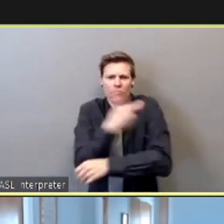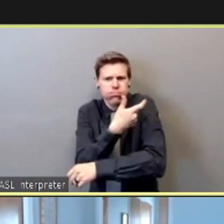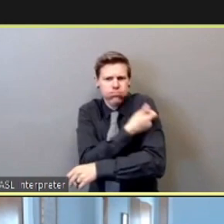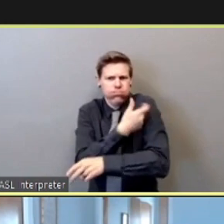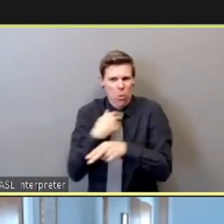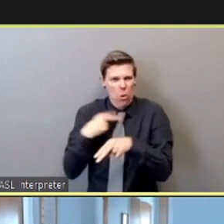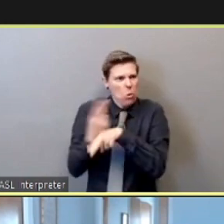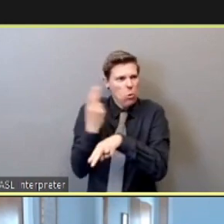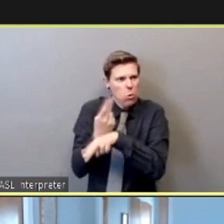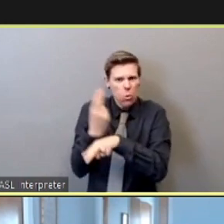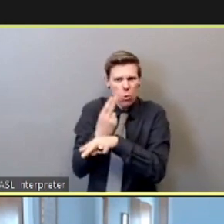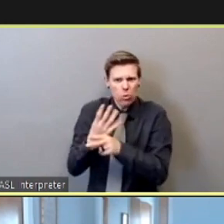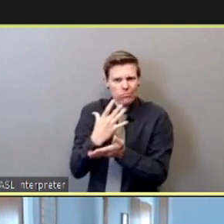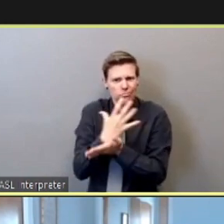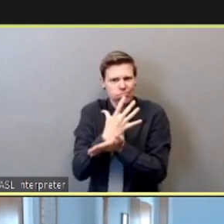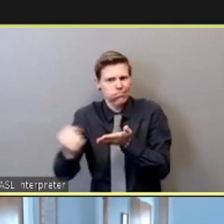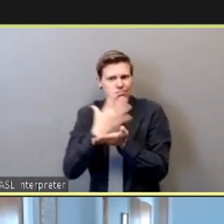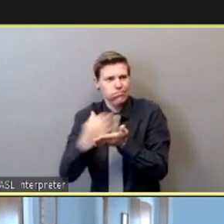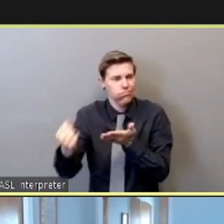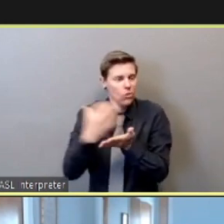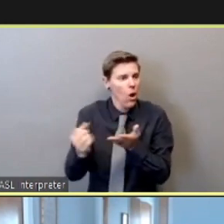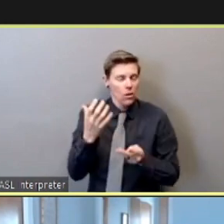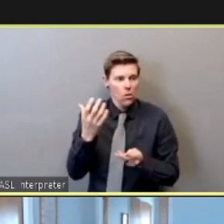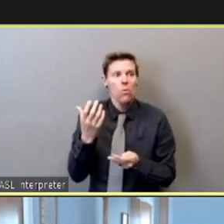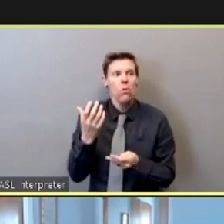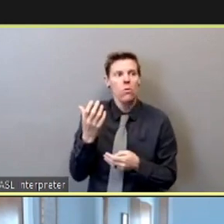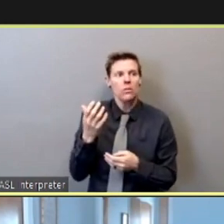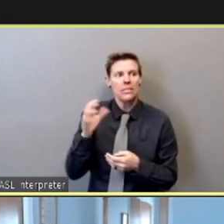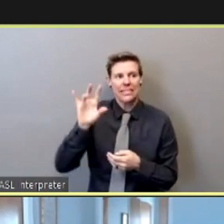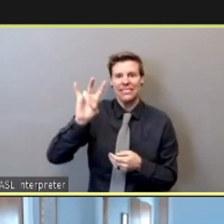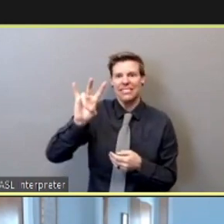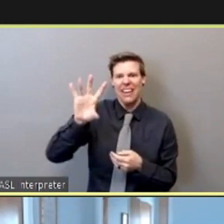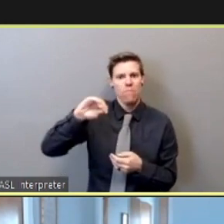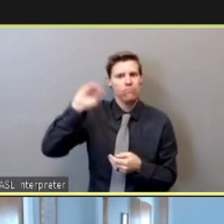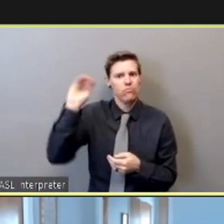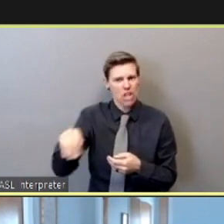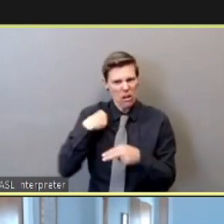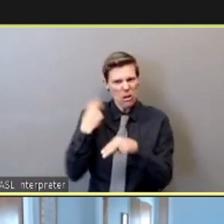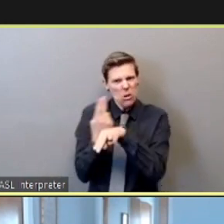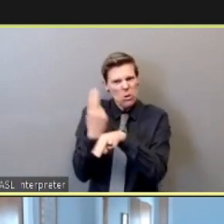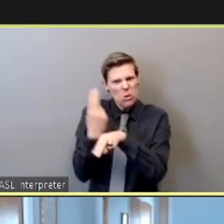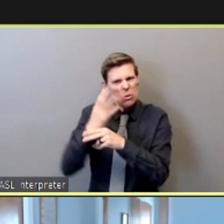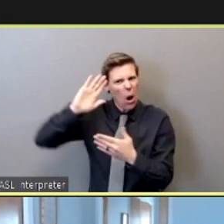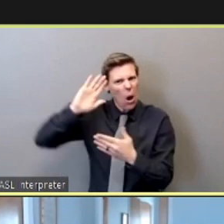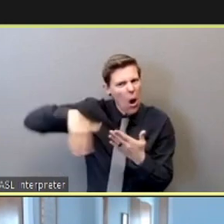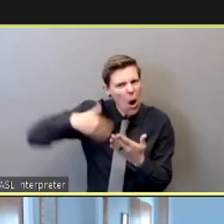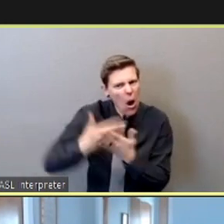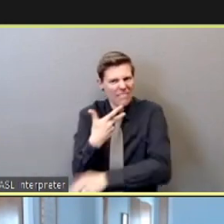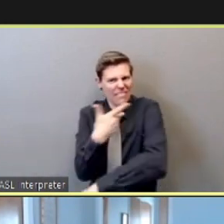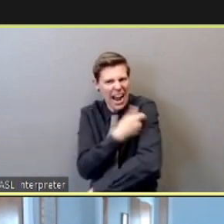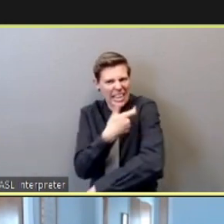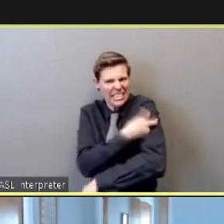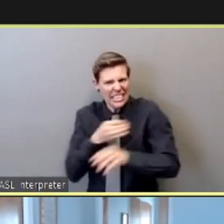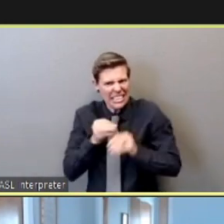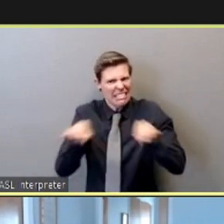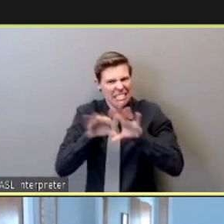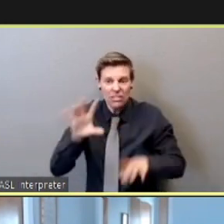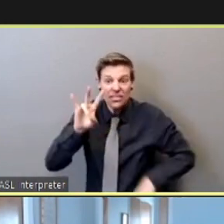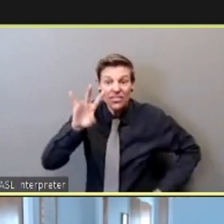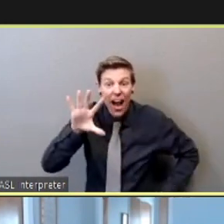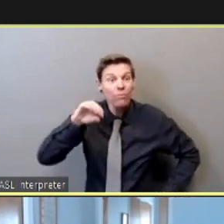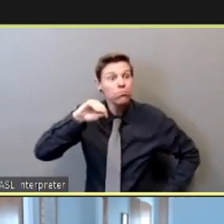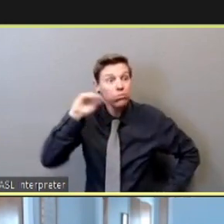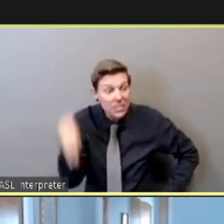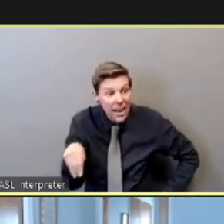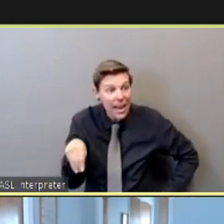country overall, 75% of doses shipped have been given. Specific to our state, New